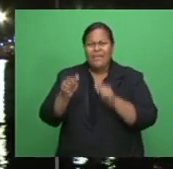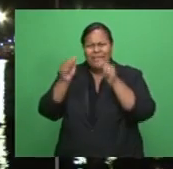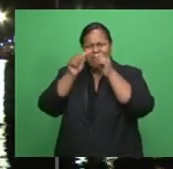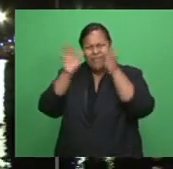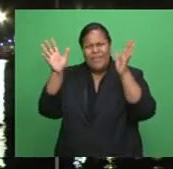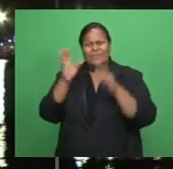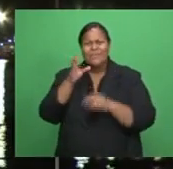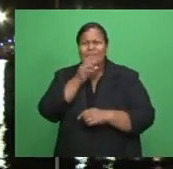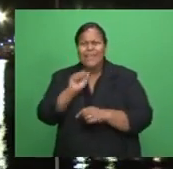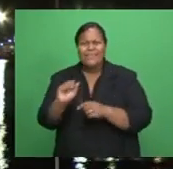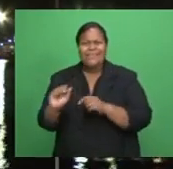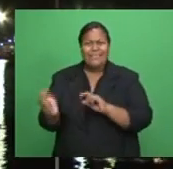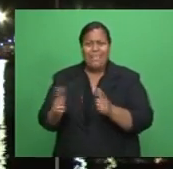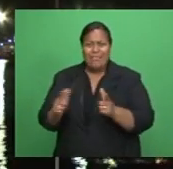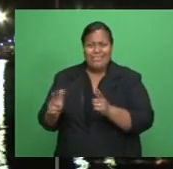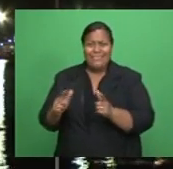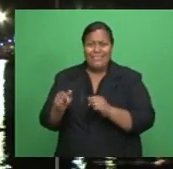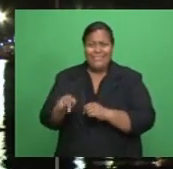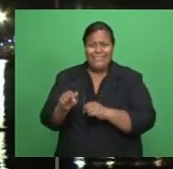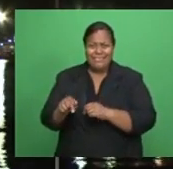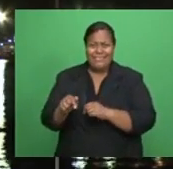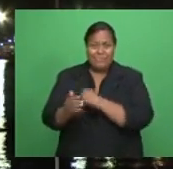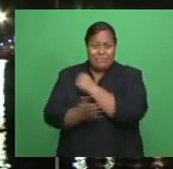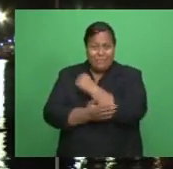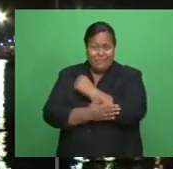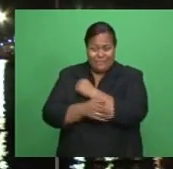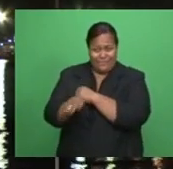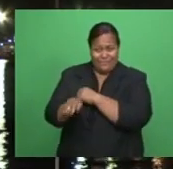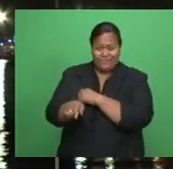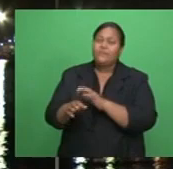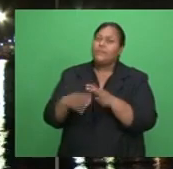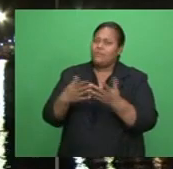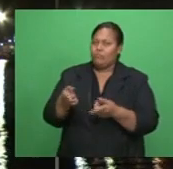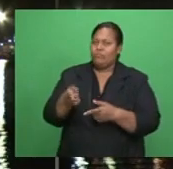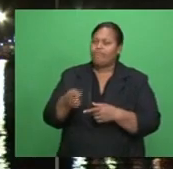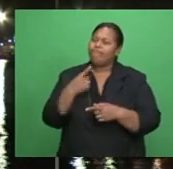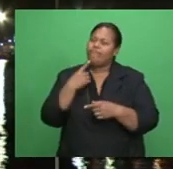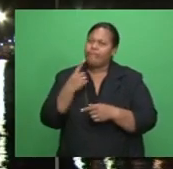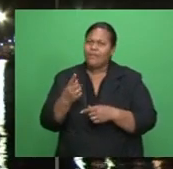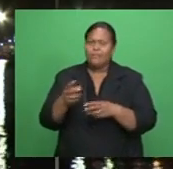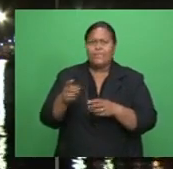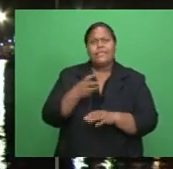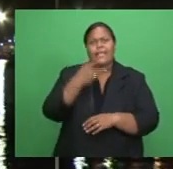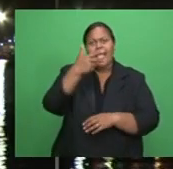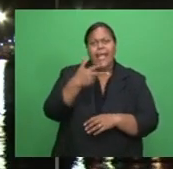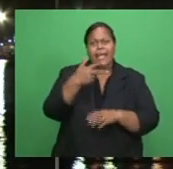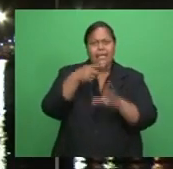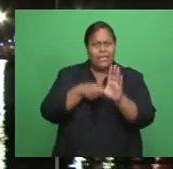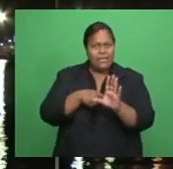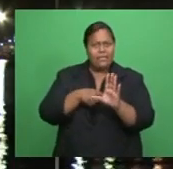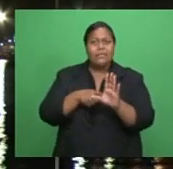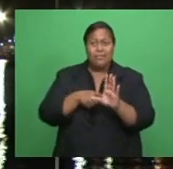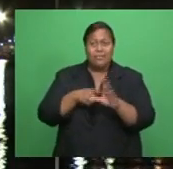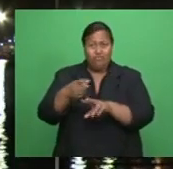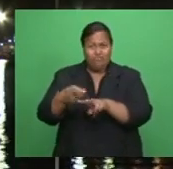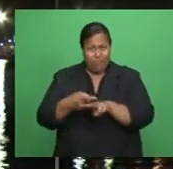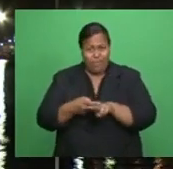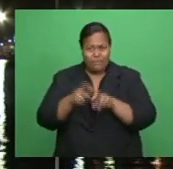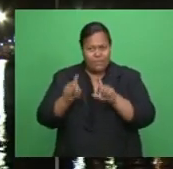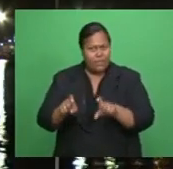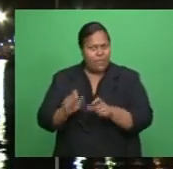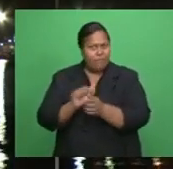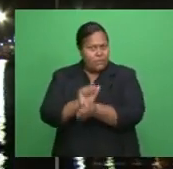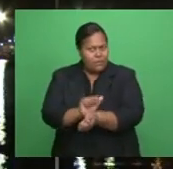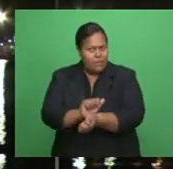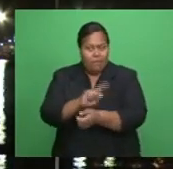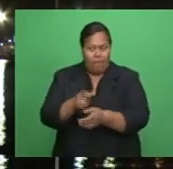was serving 8 years for rape. It says comments against Nasila Sila are disheartening and counterproductive to rehabilitation efforts.